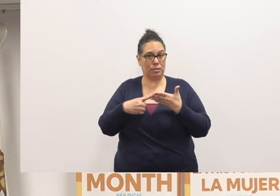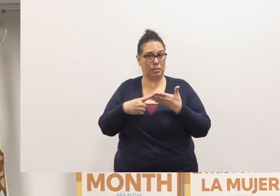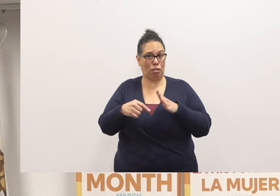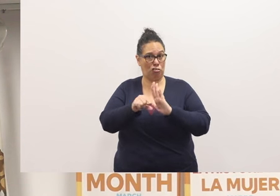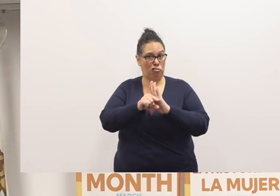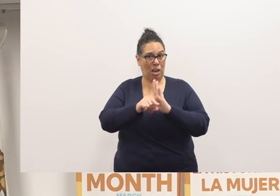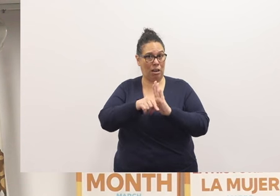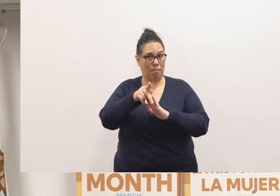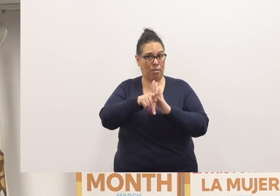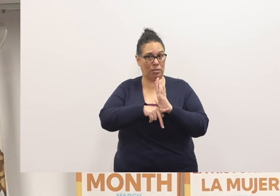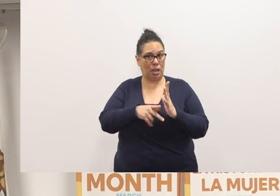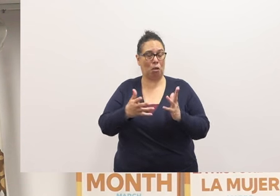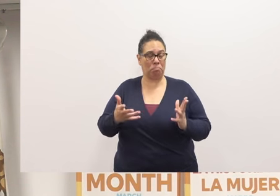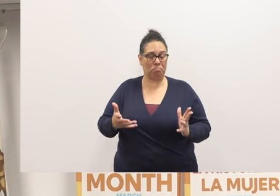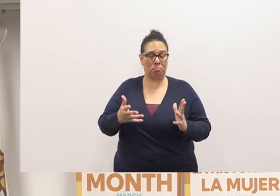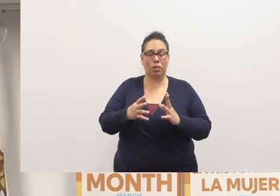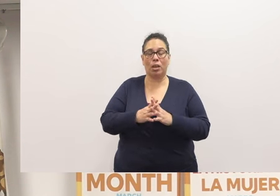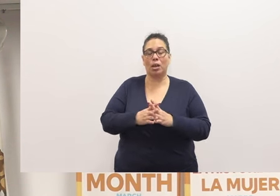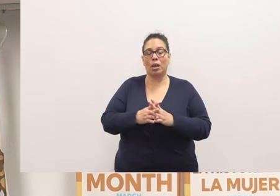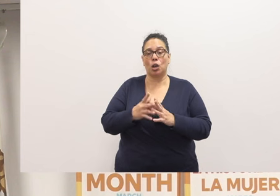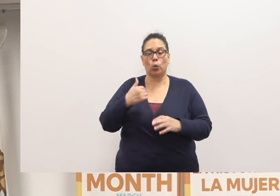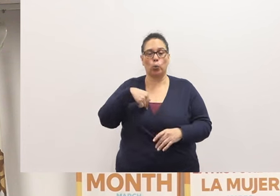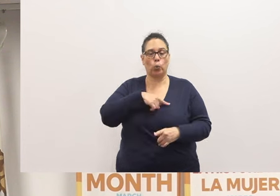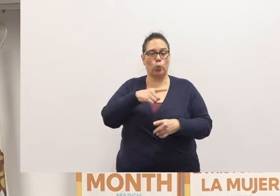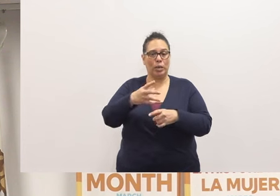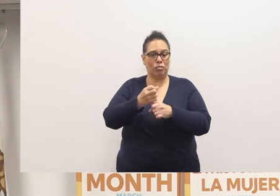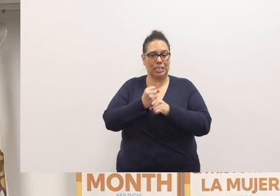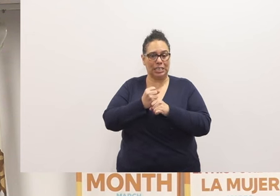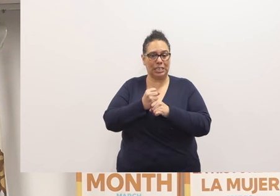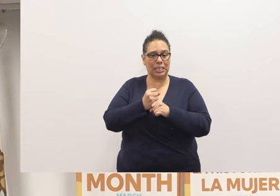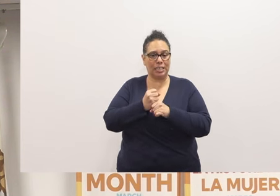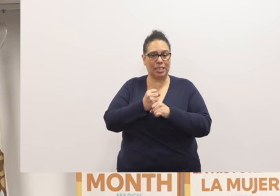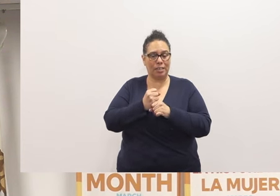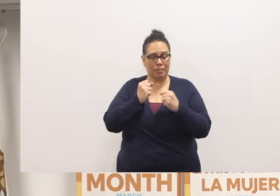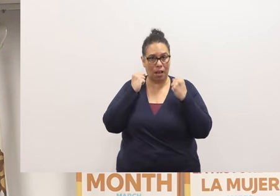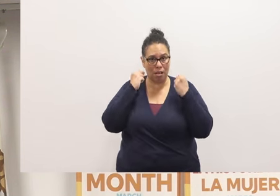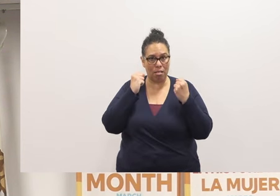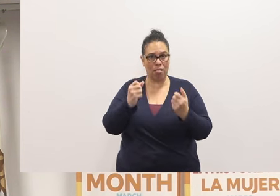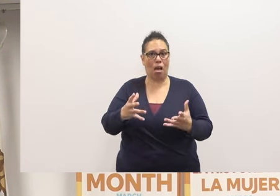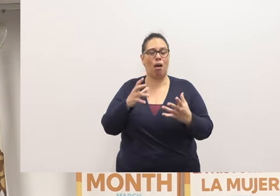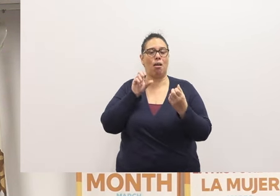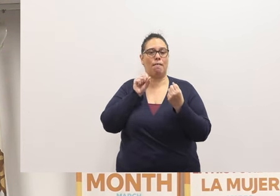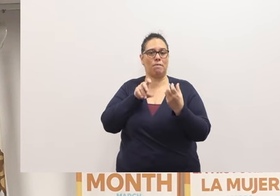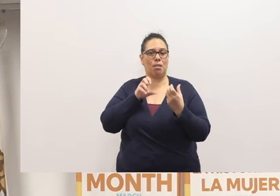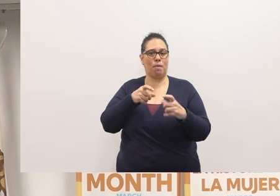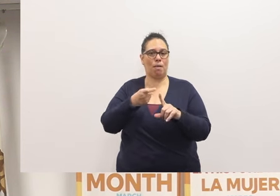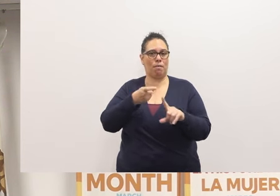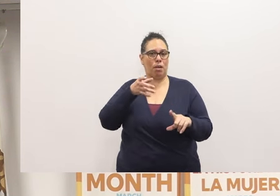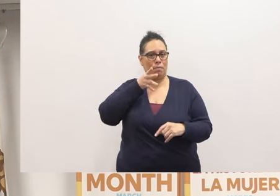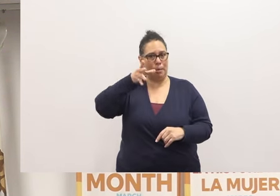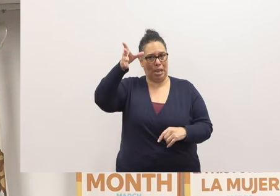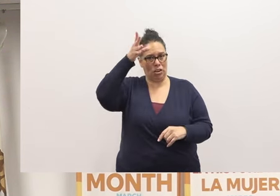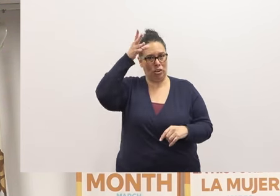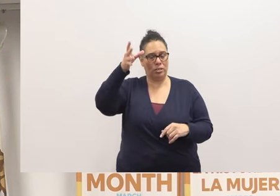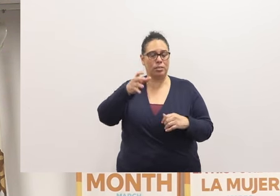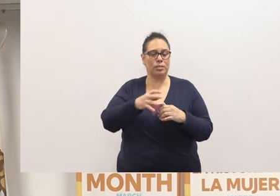Well, I would just like to mention that we've received a lot of feedback from parents of